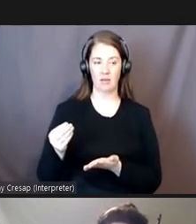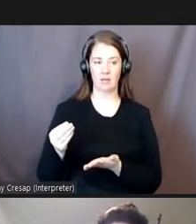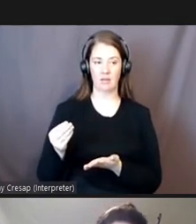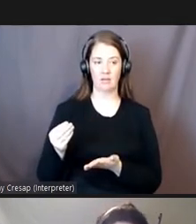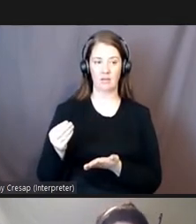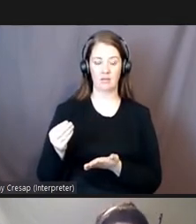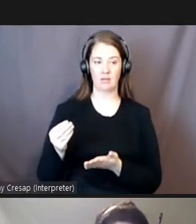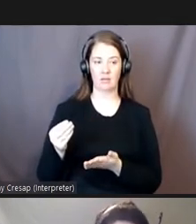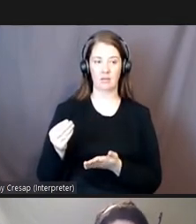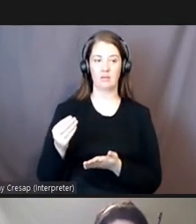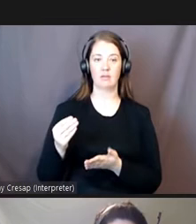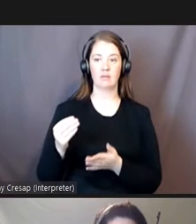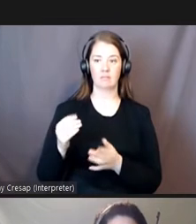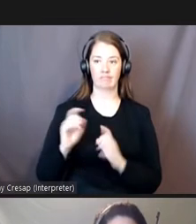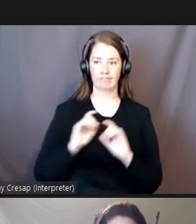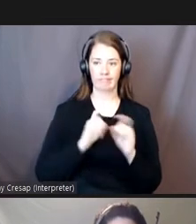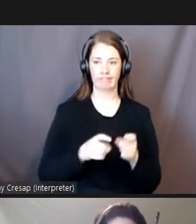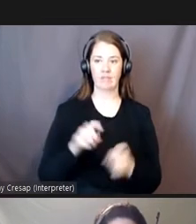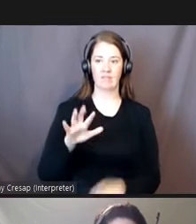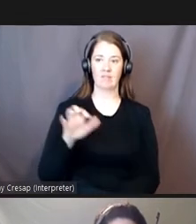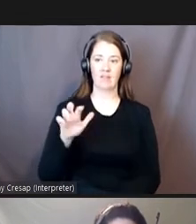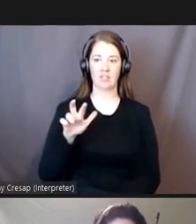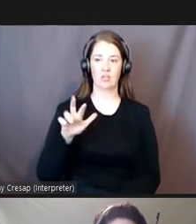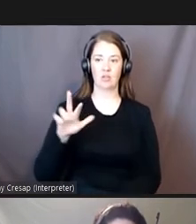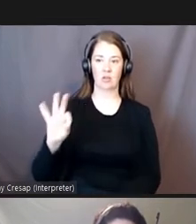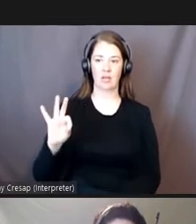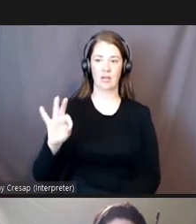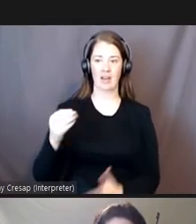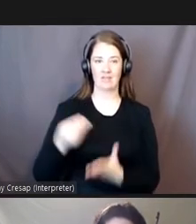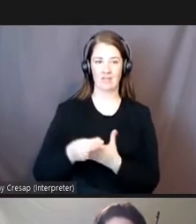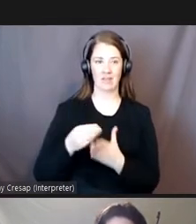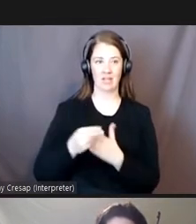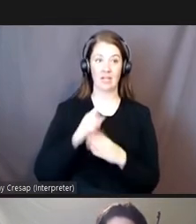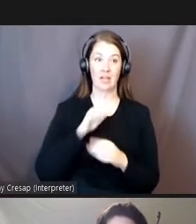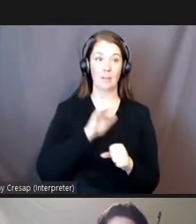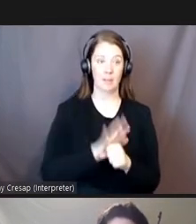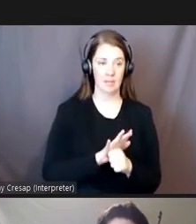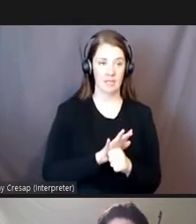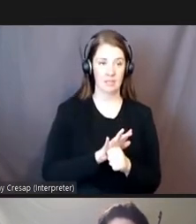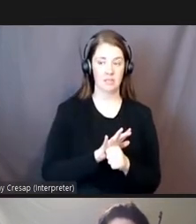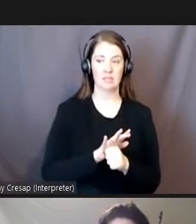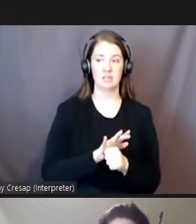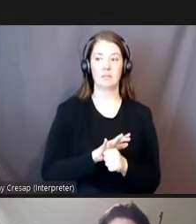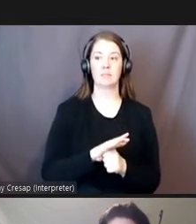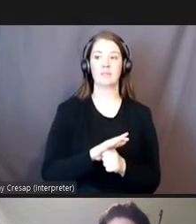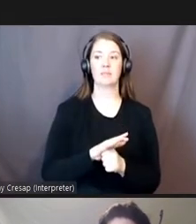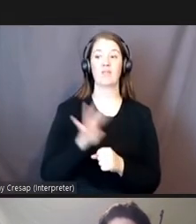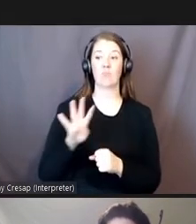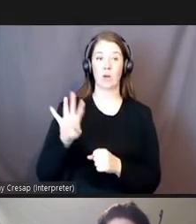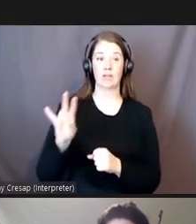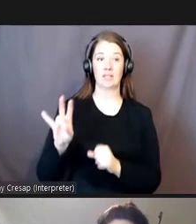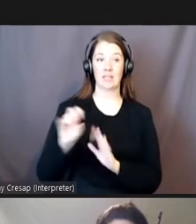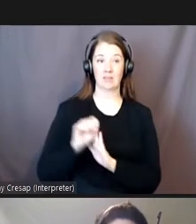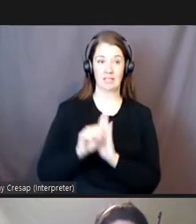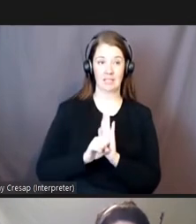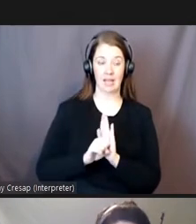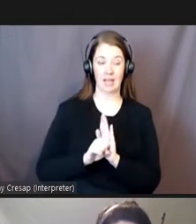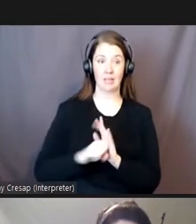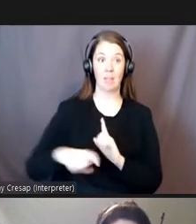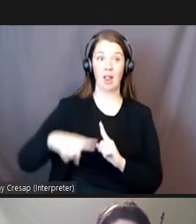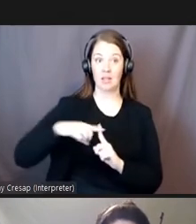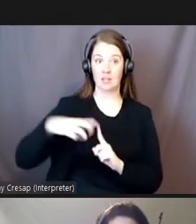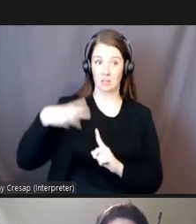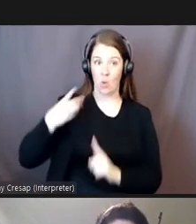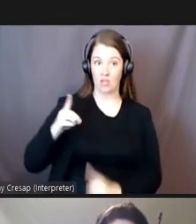issuing 539 funding commitments to healthcare providers in 47 states plus Washington, D.C.